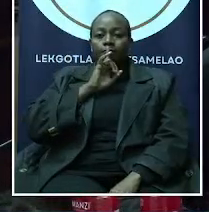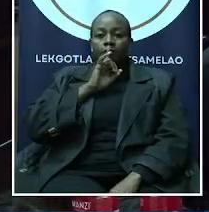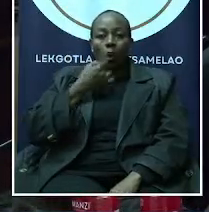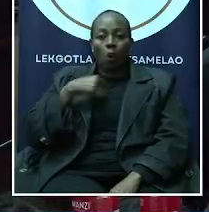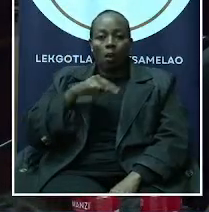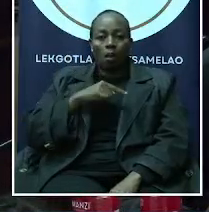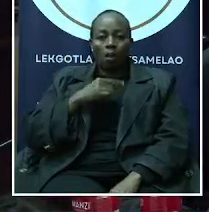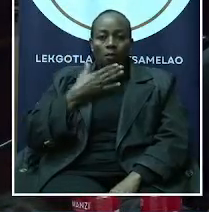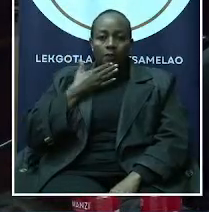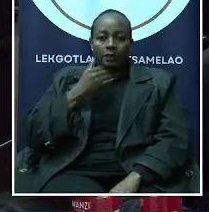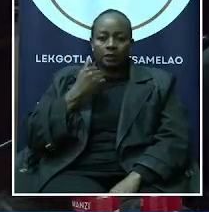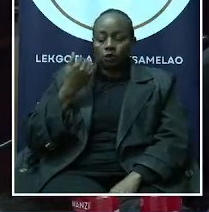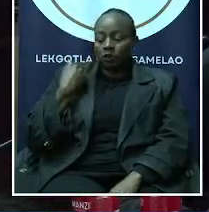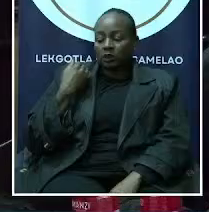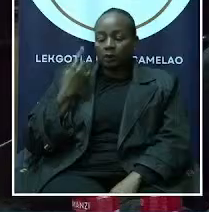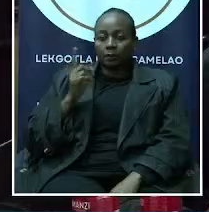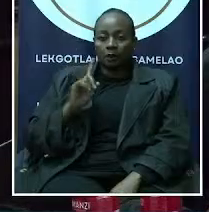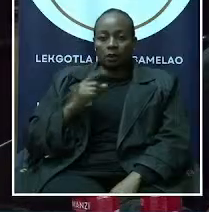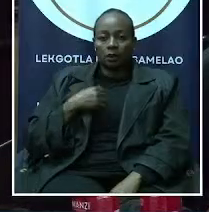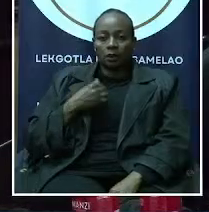much.